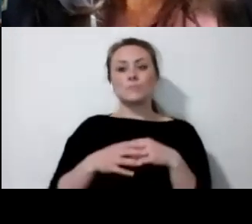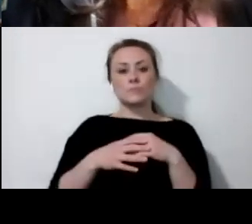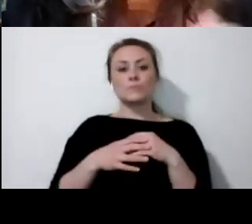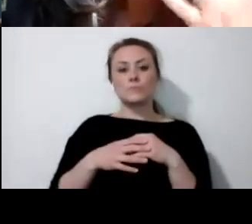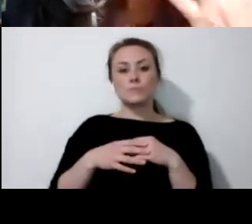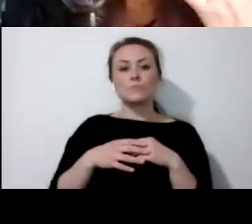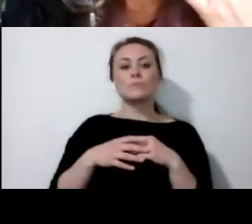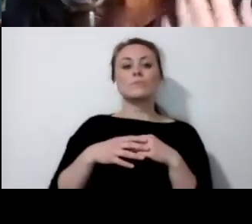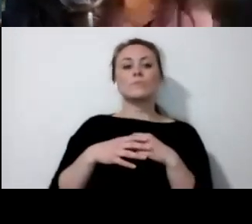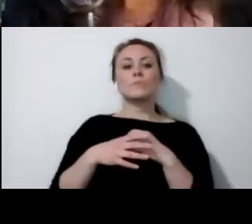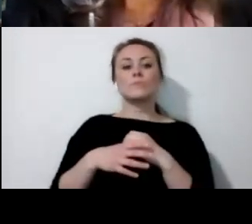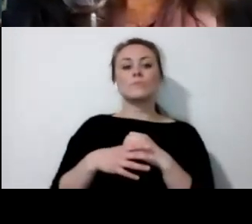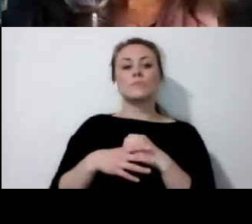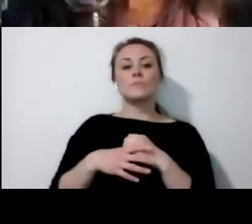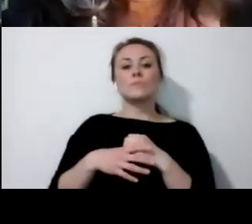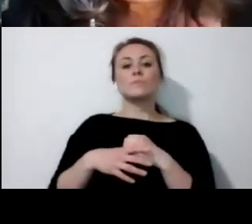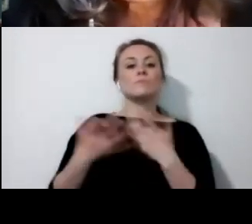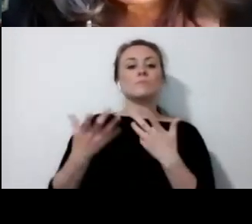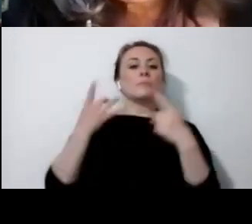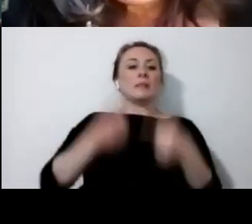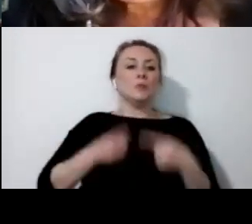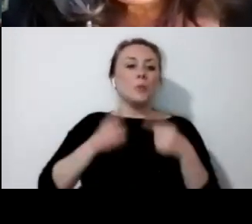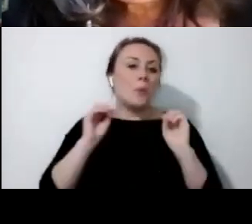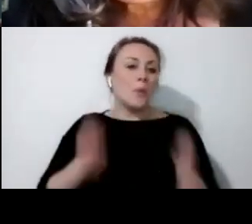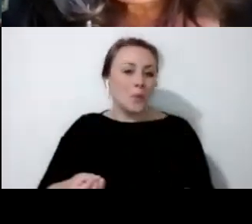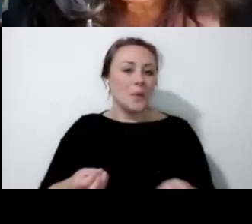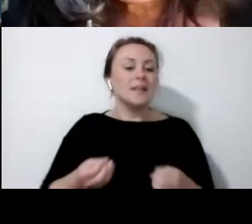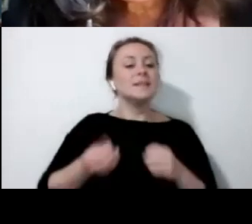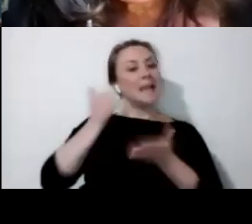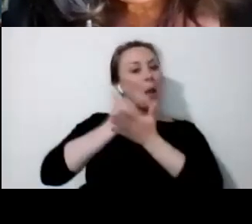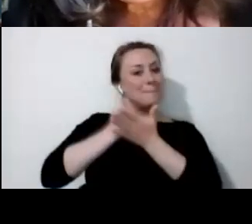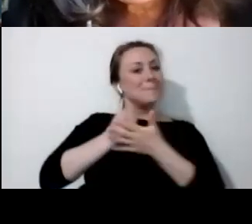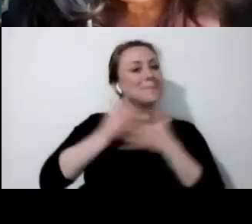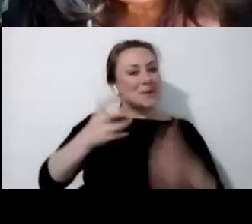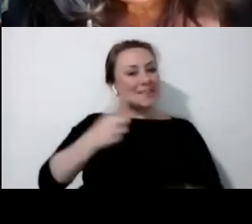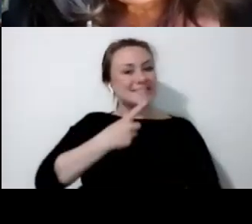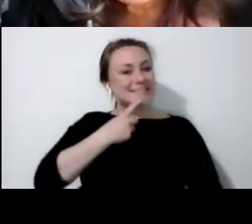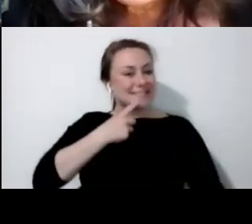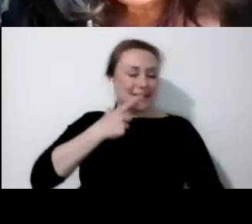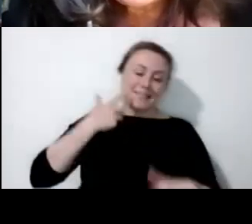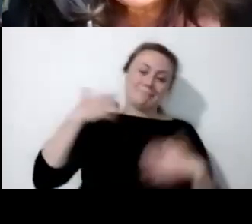safe passage and hassle-free coordination. I want to say a big thank you.